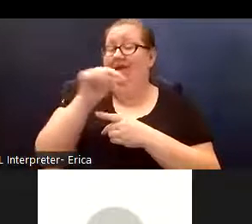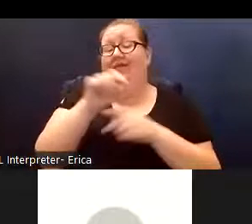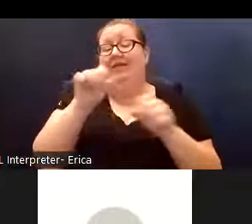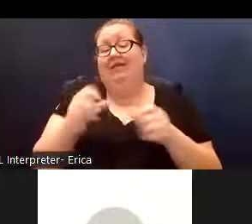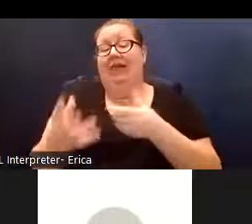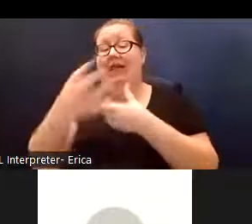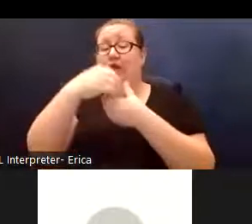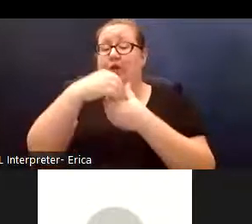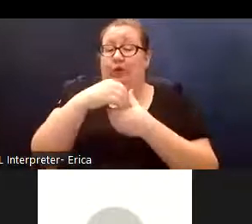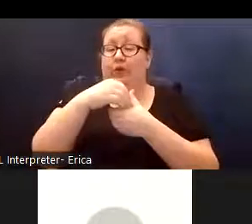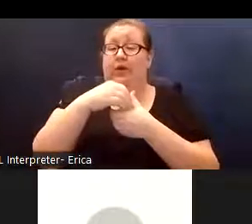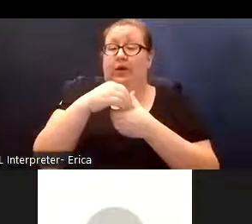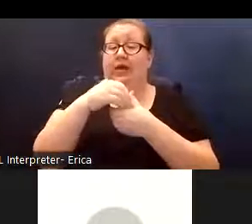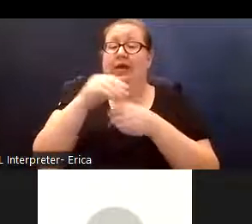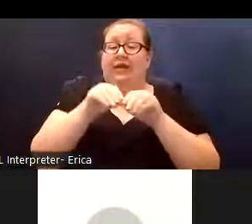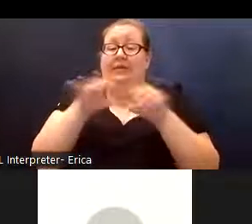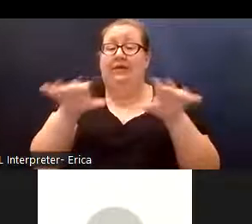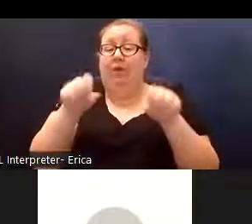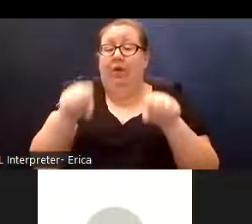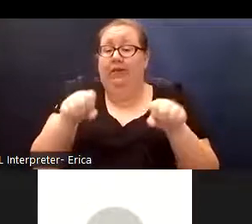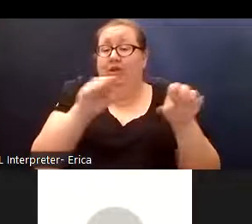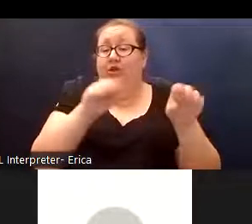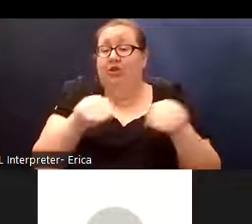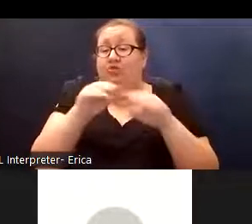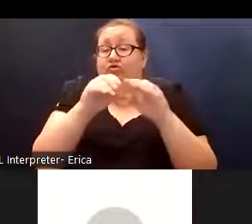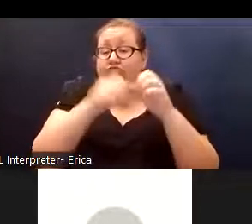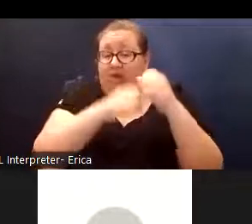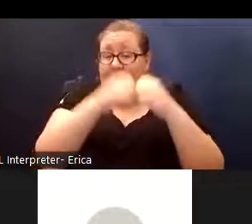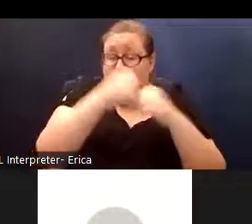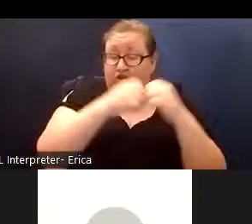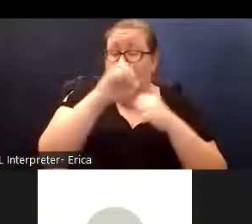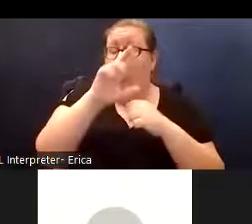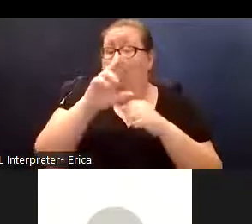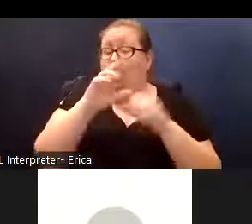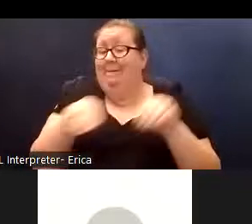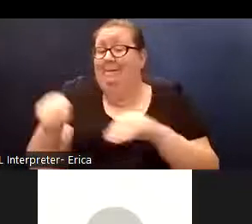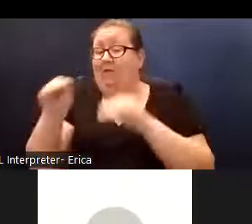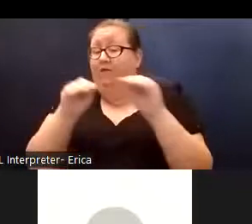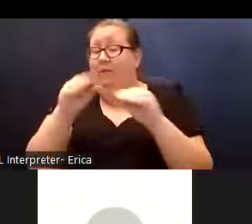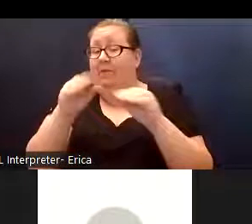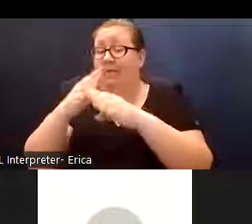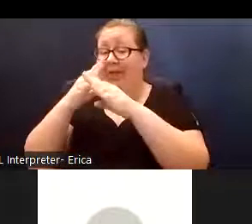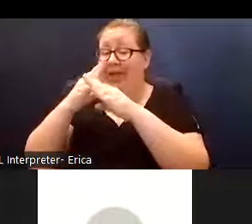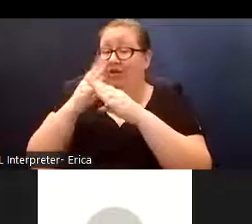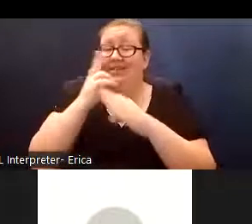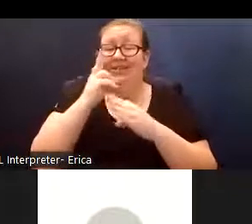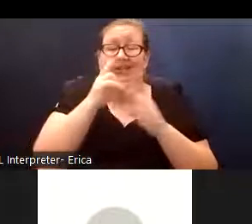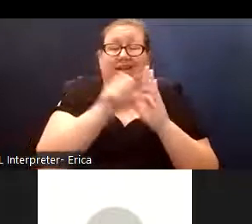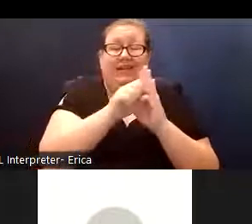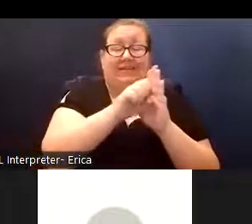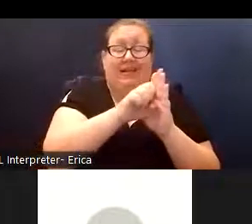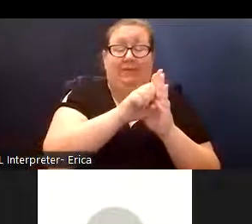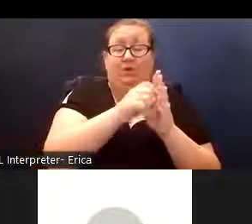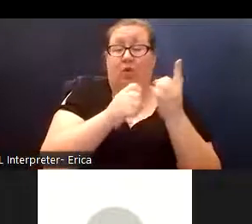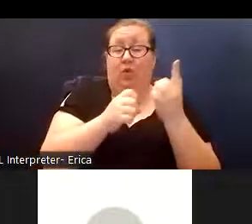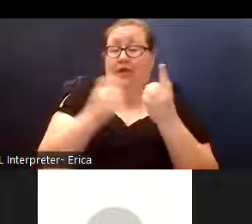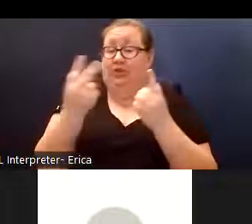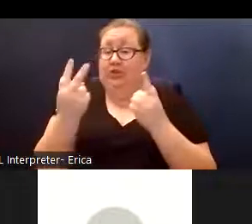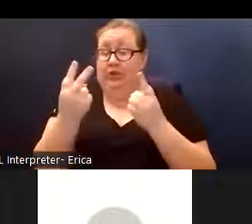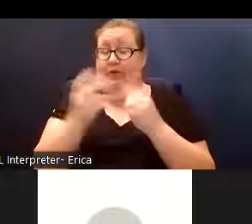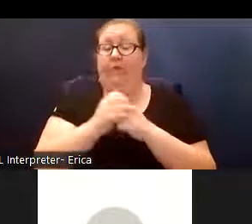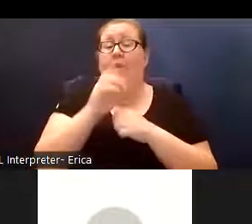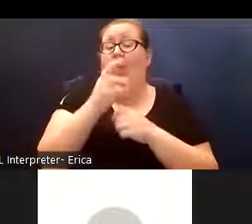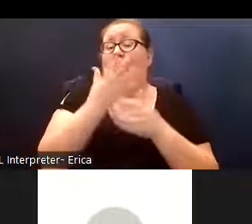like deployable structures or movable barriers, as seen in examples 1 and 2. And they can also include things like